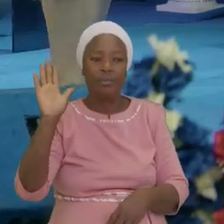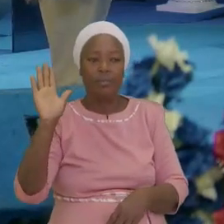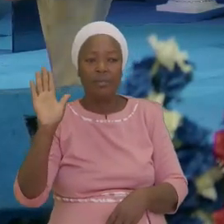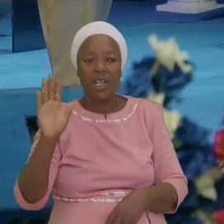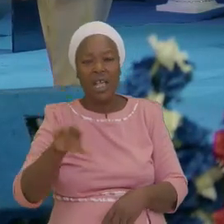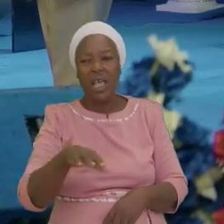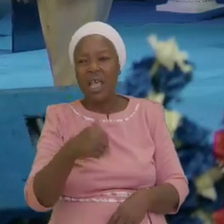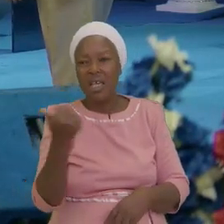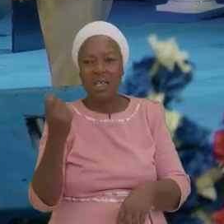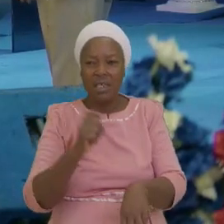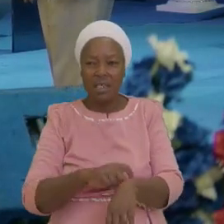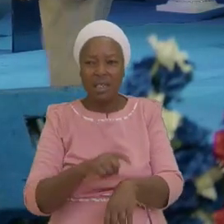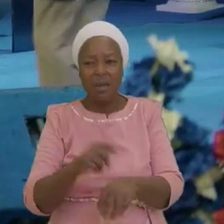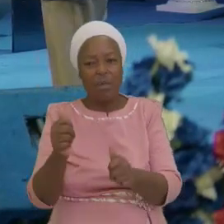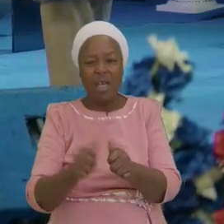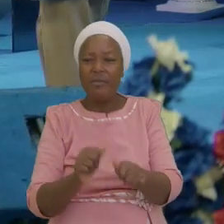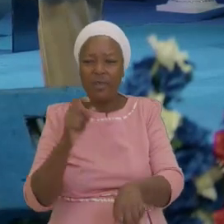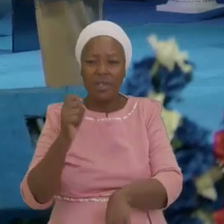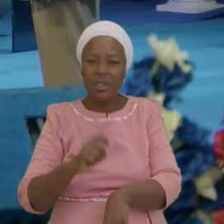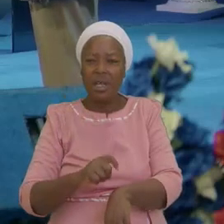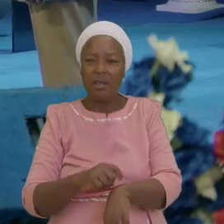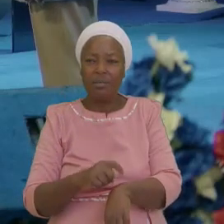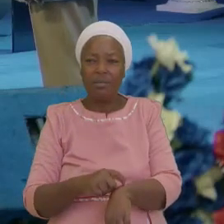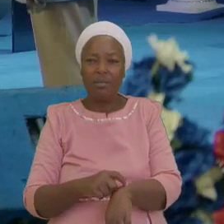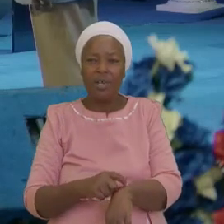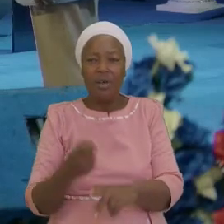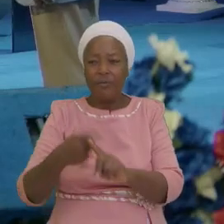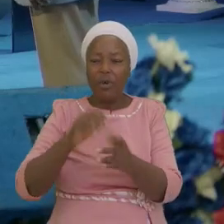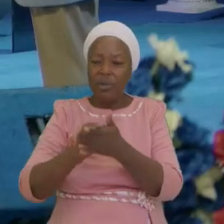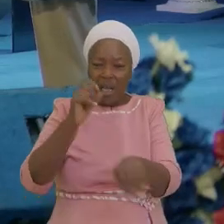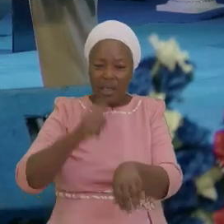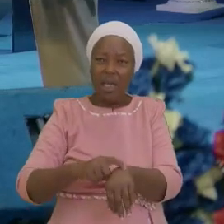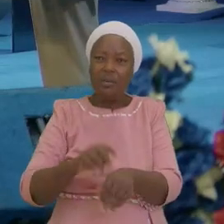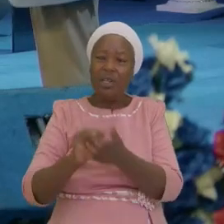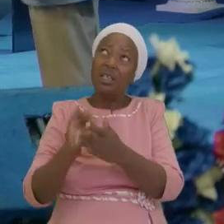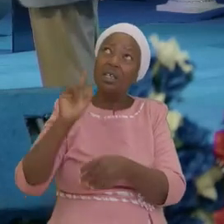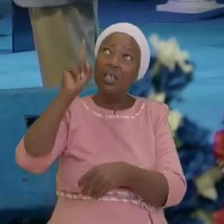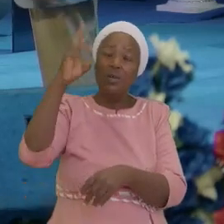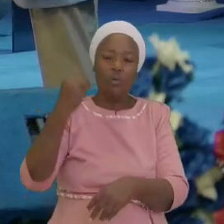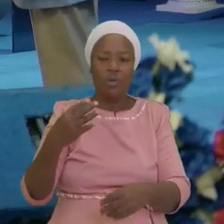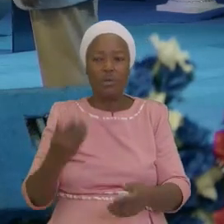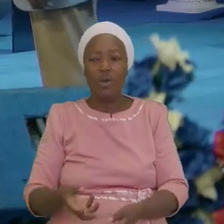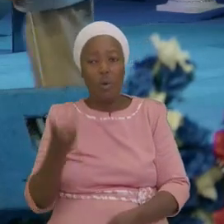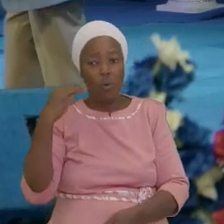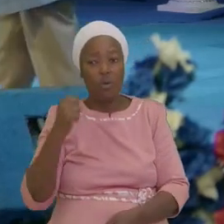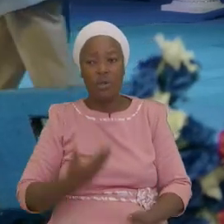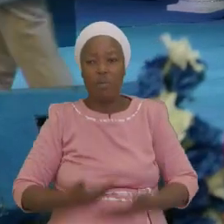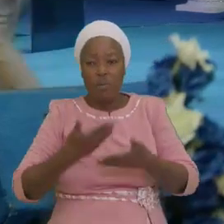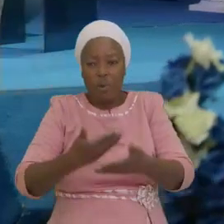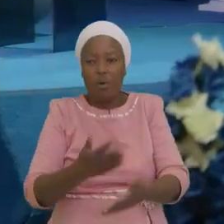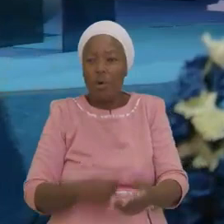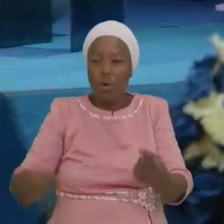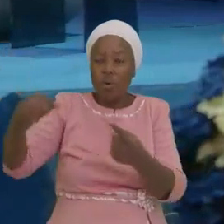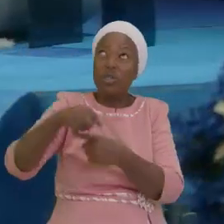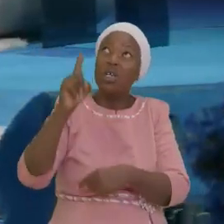Anytime, every time, from that time he was born until he died,